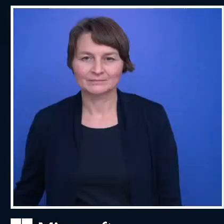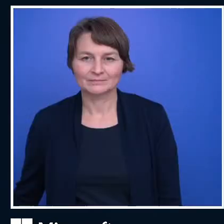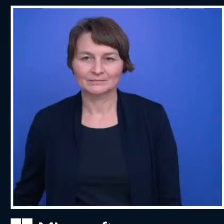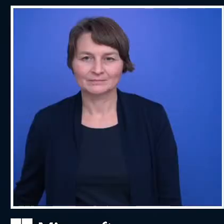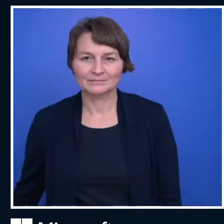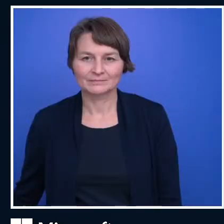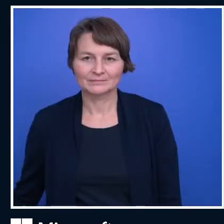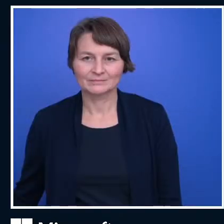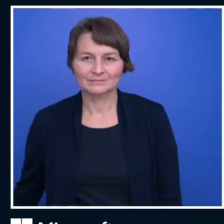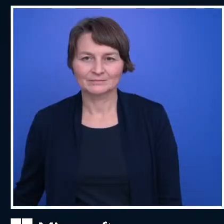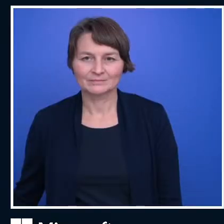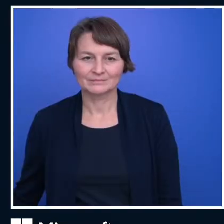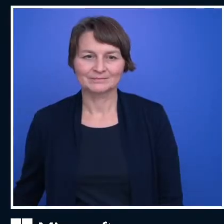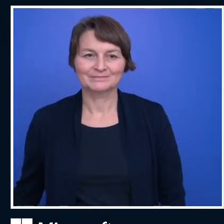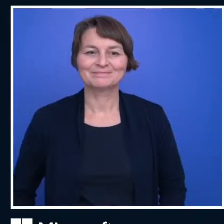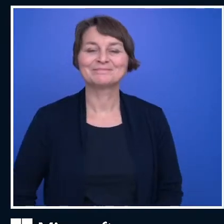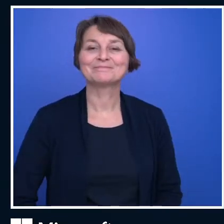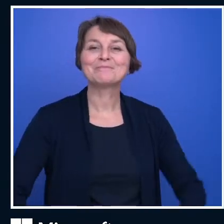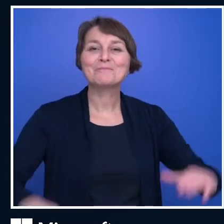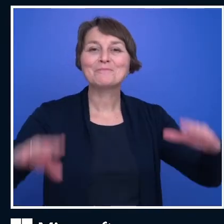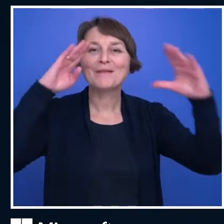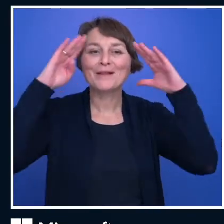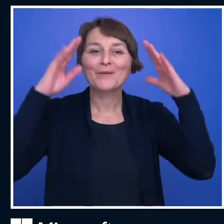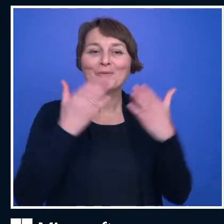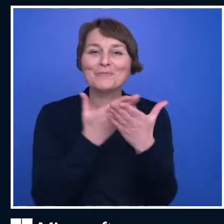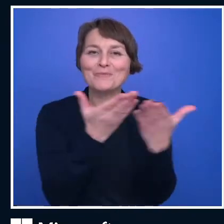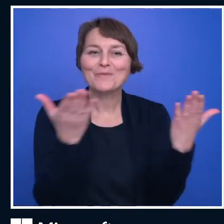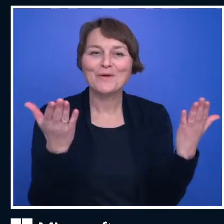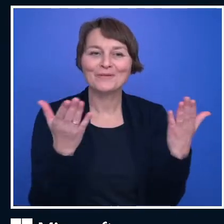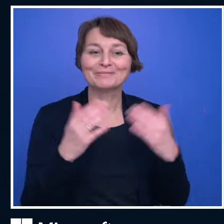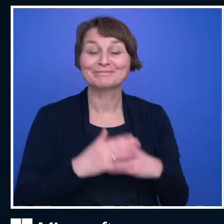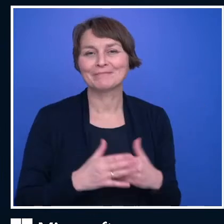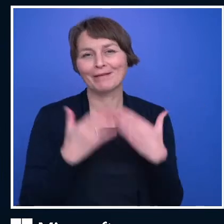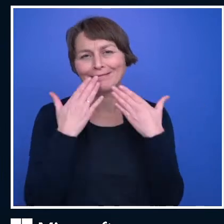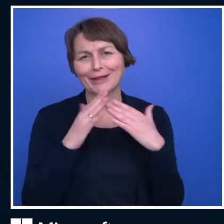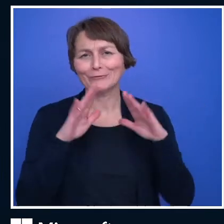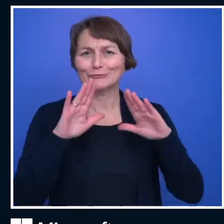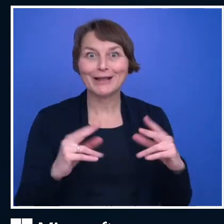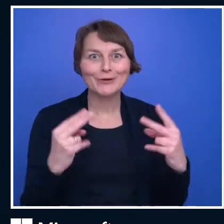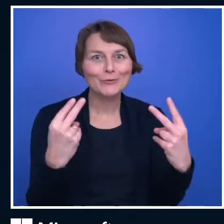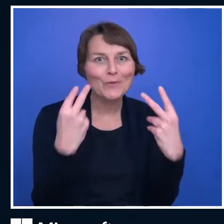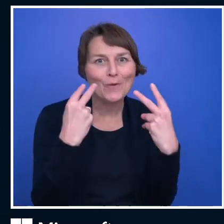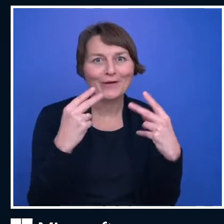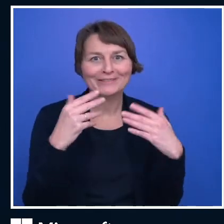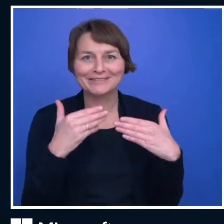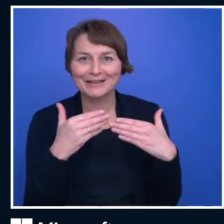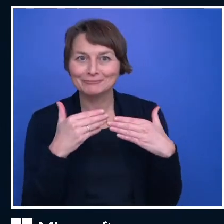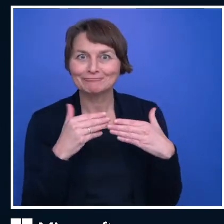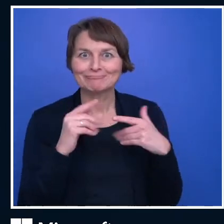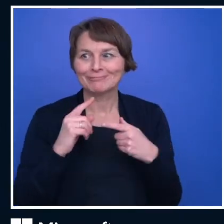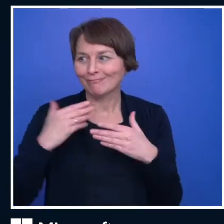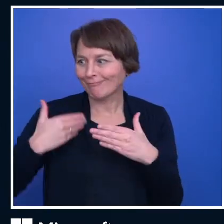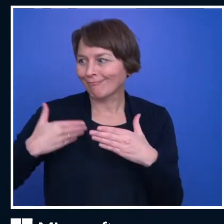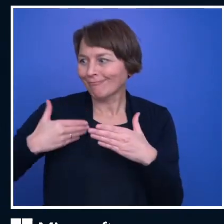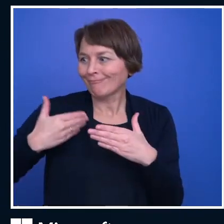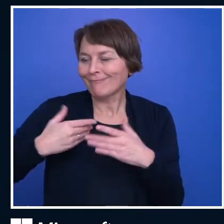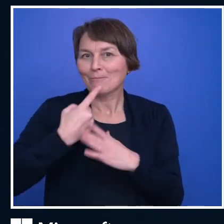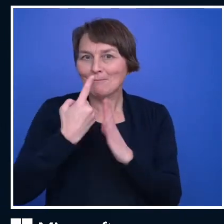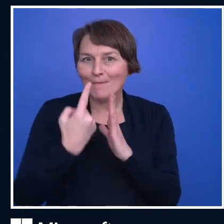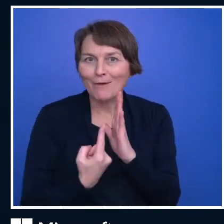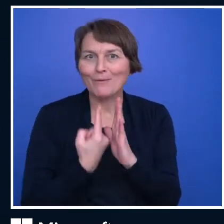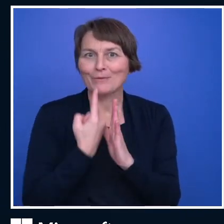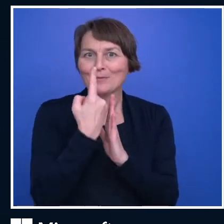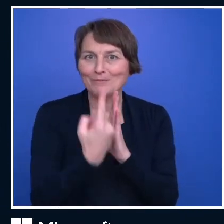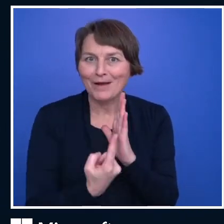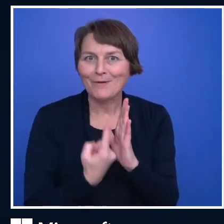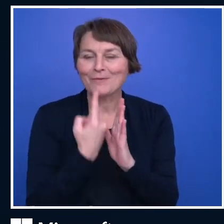Hello, everyone, again, and thank you for staying with us for this long. It's getting quite late, I think, for those who started